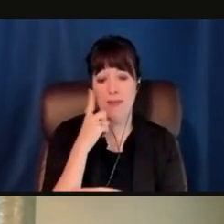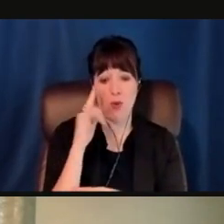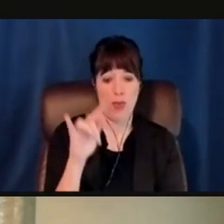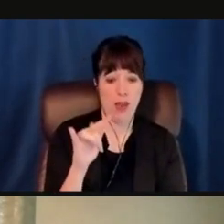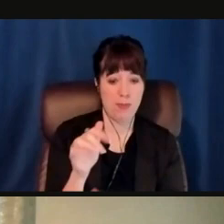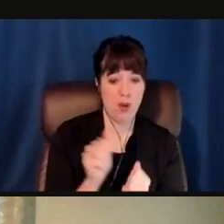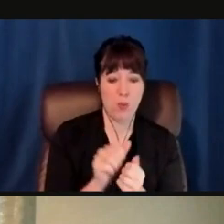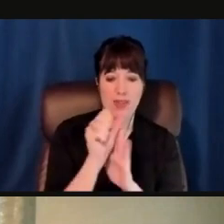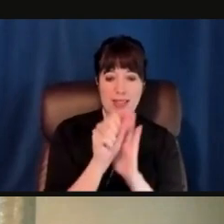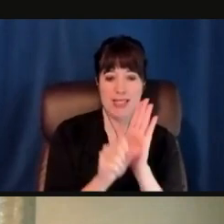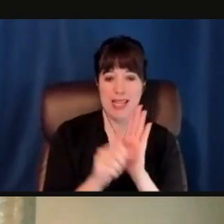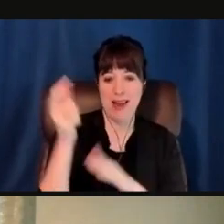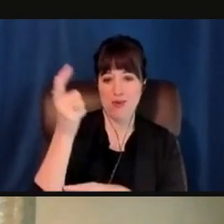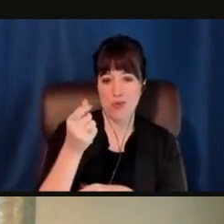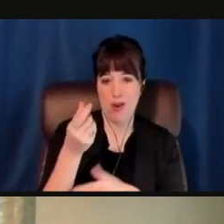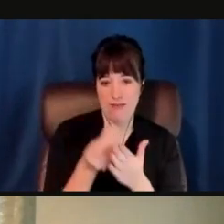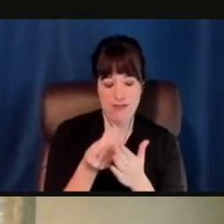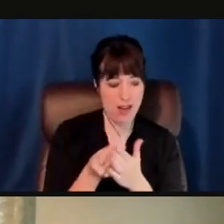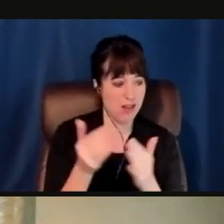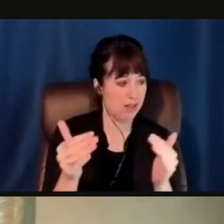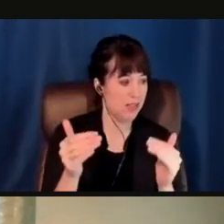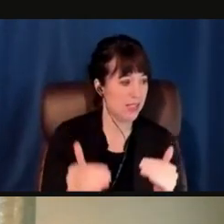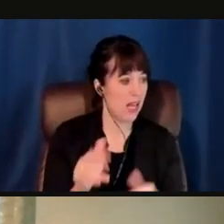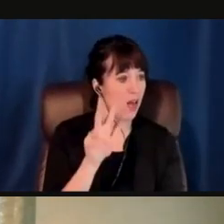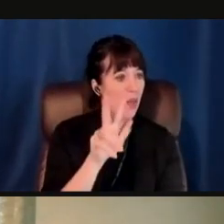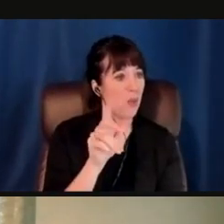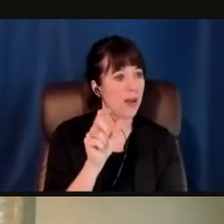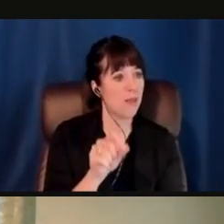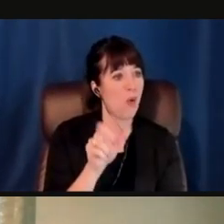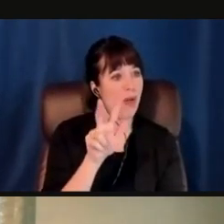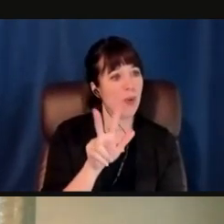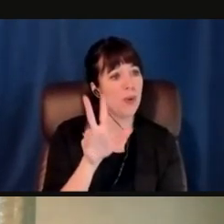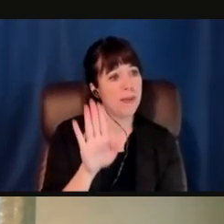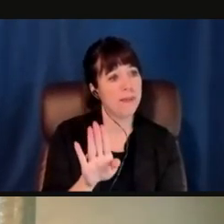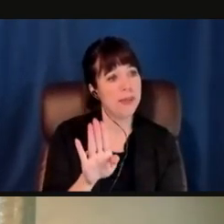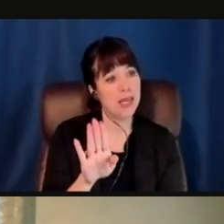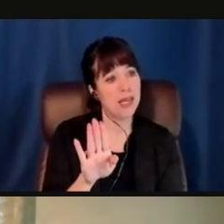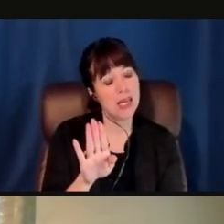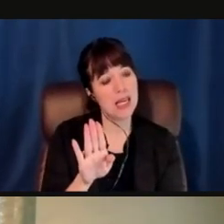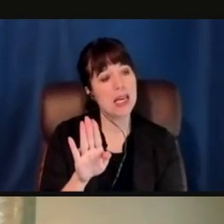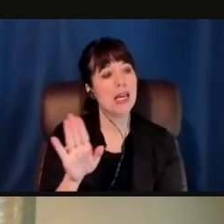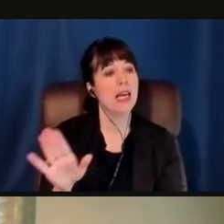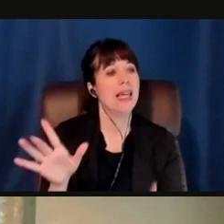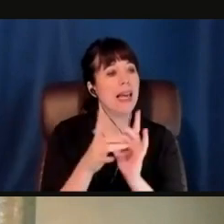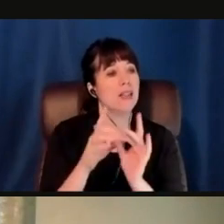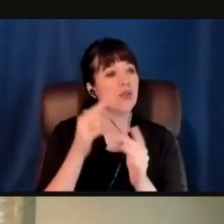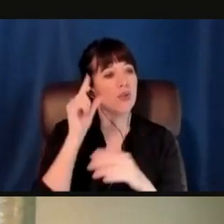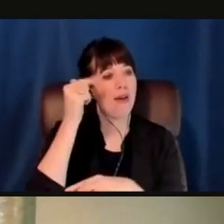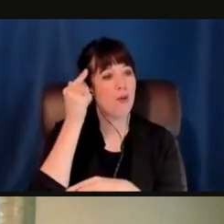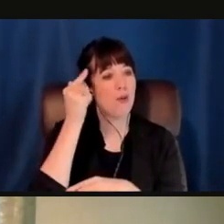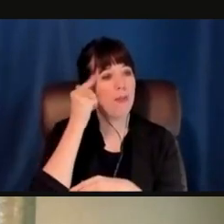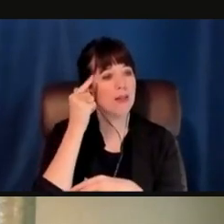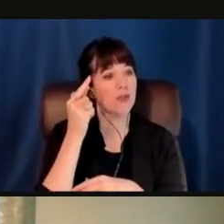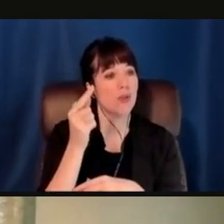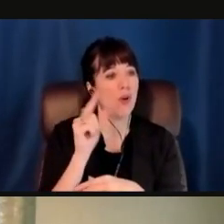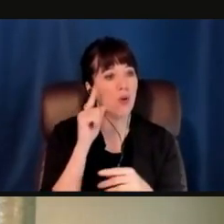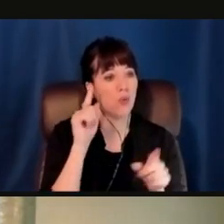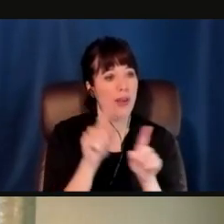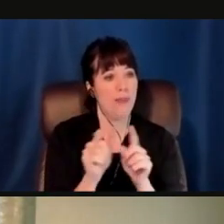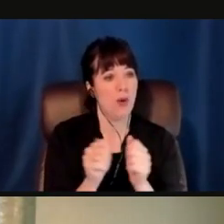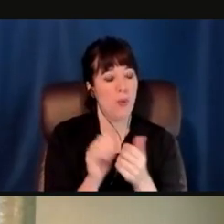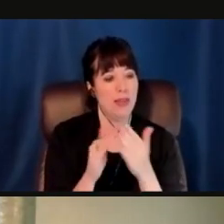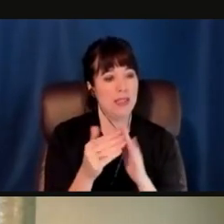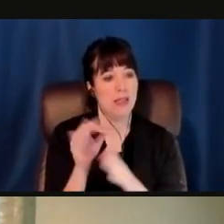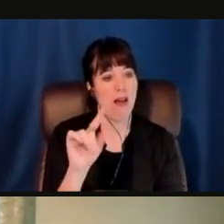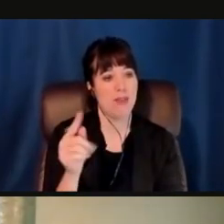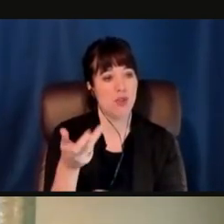grant funds. Item 3.3B, the intergovernmental agreement with the city of Turner to maintain their traffic